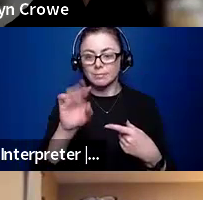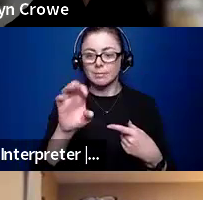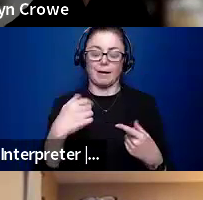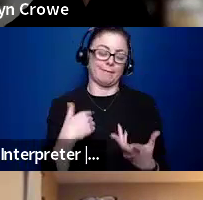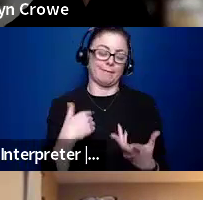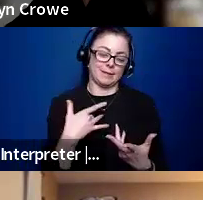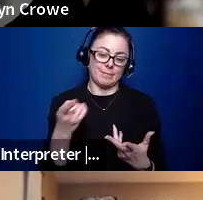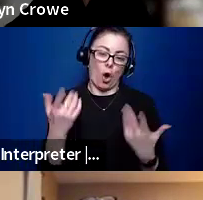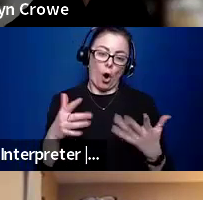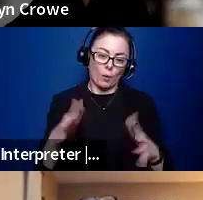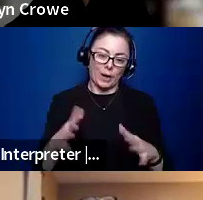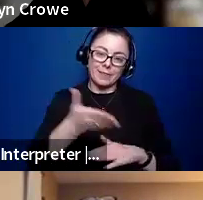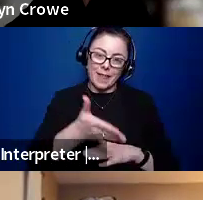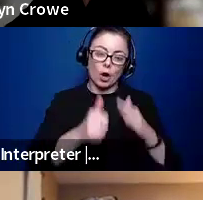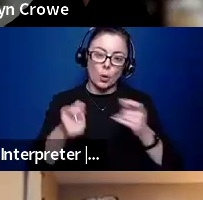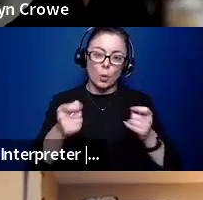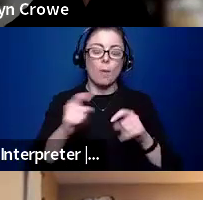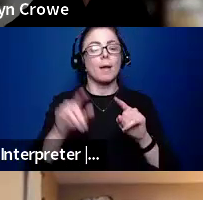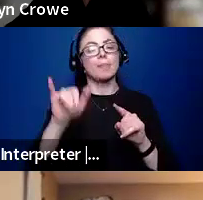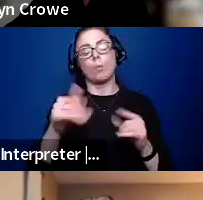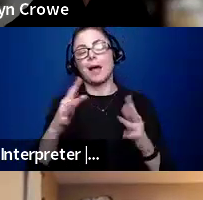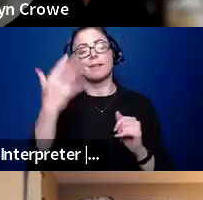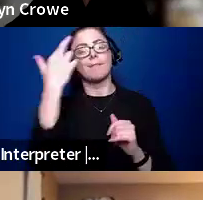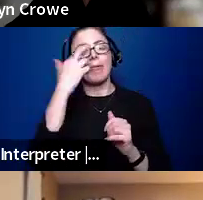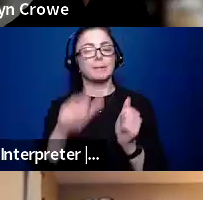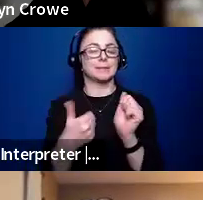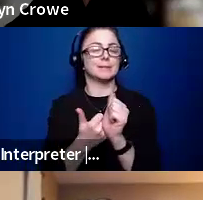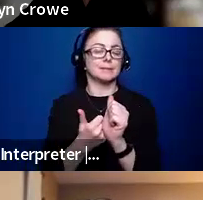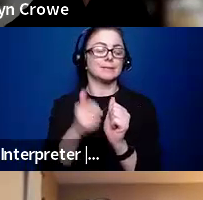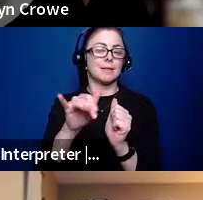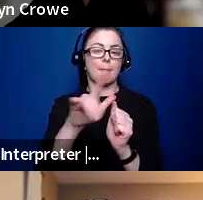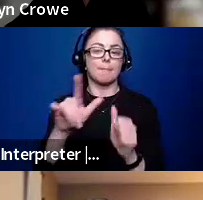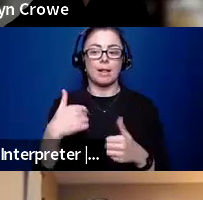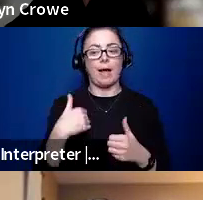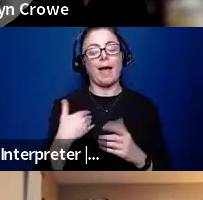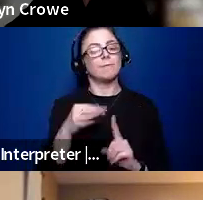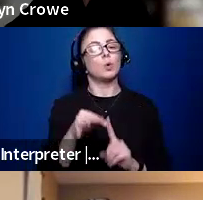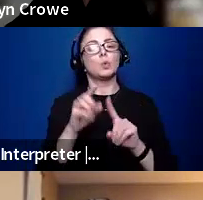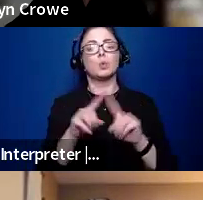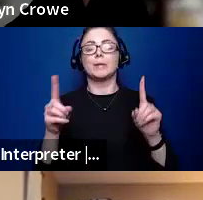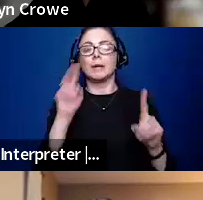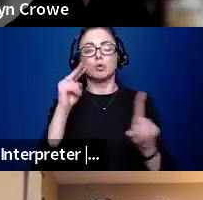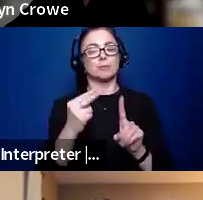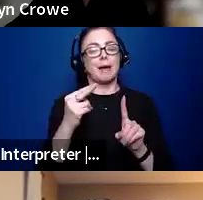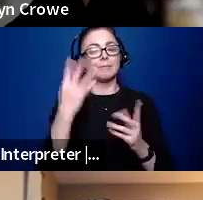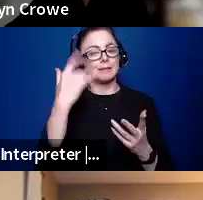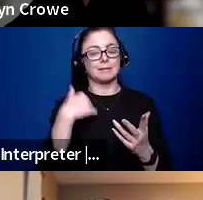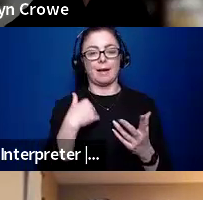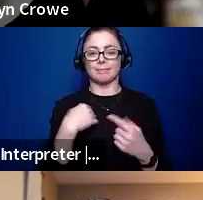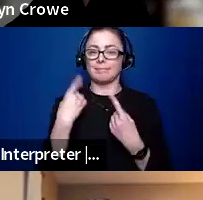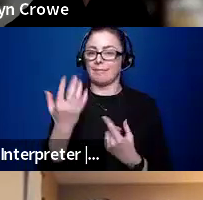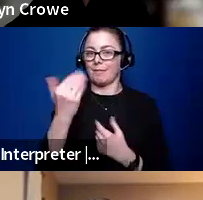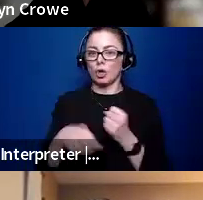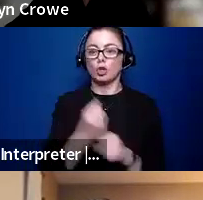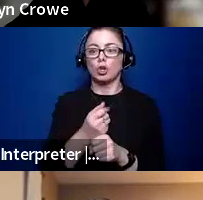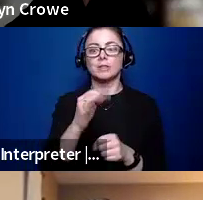but that was kind of the impetus behind the bill. I have kind of a unique perspective on it because I spent 15 years as the executive